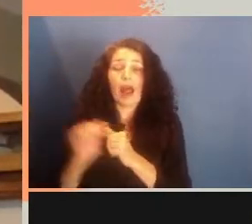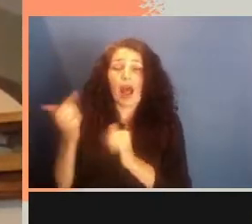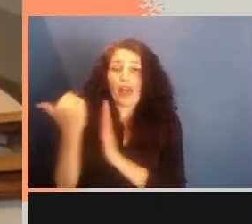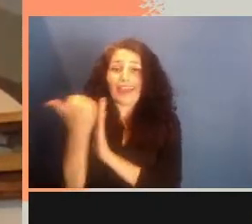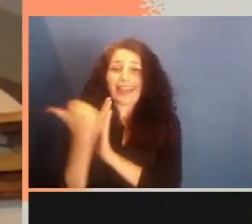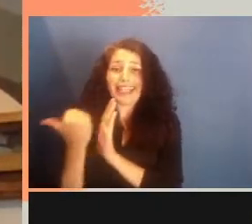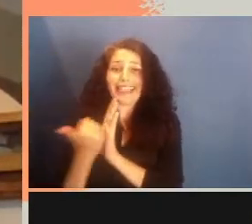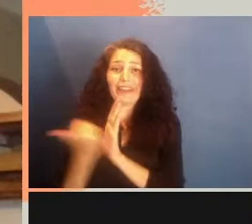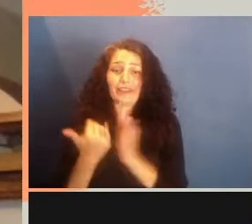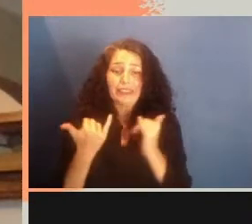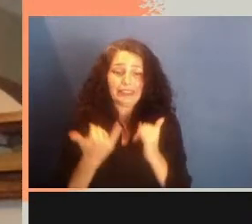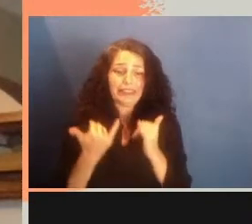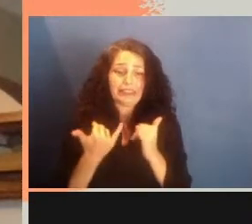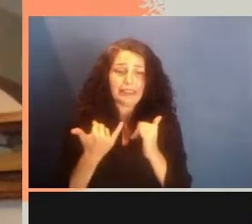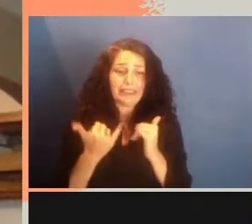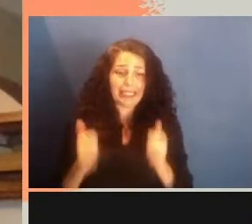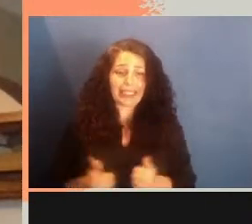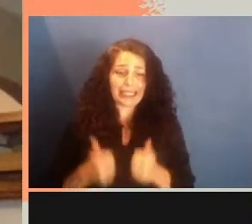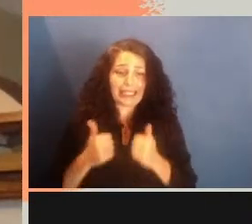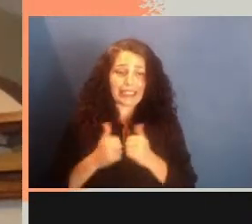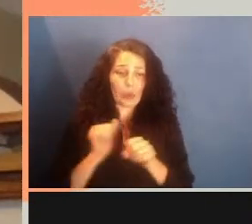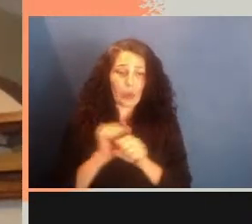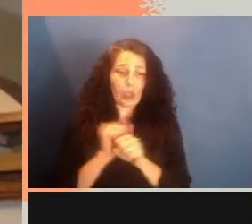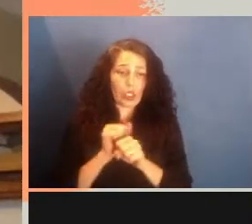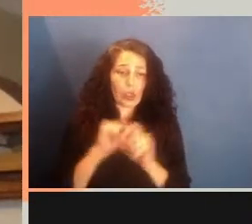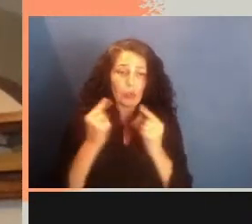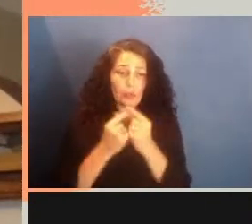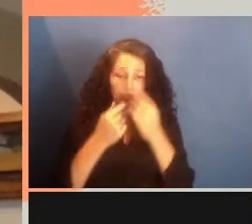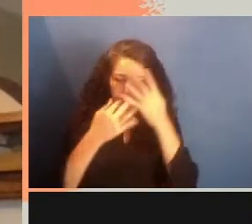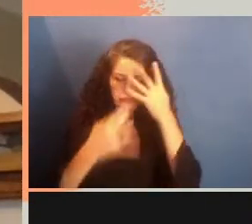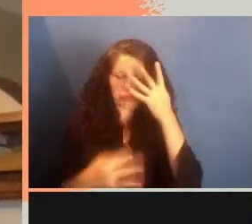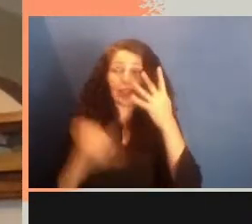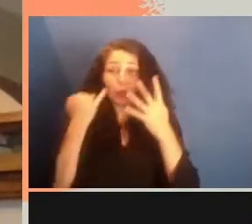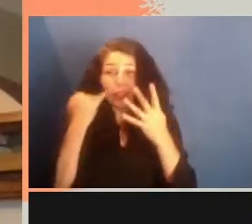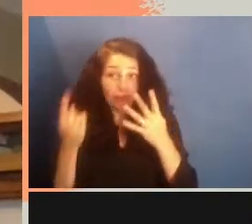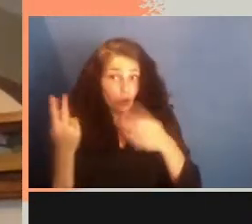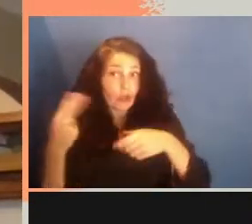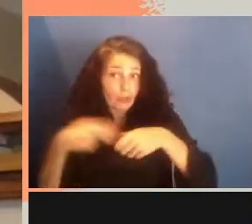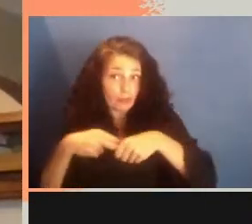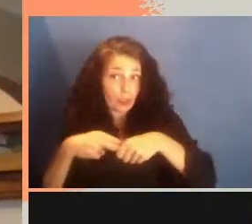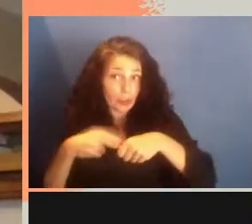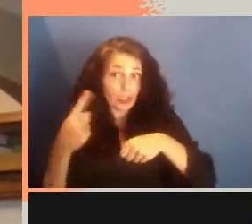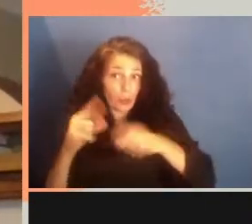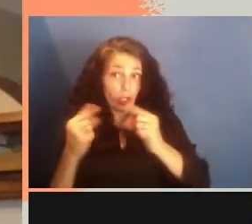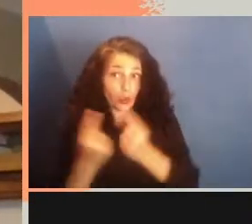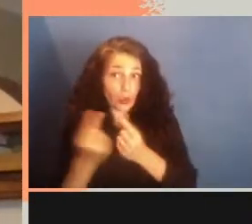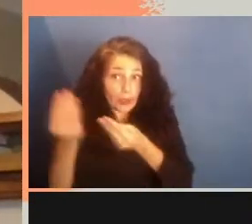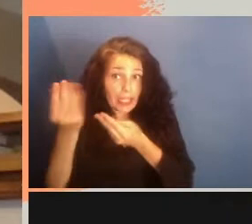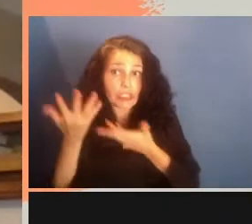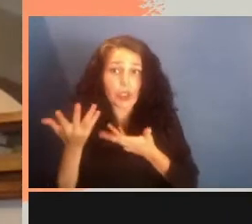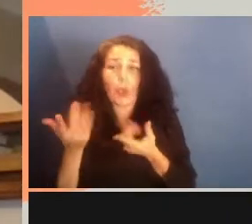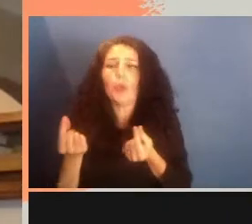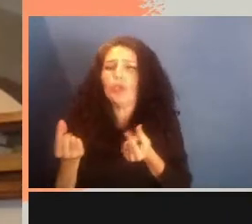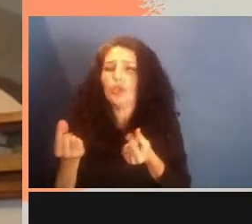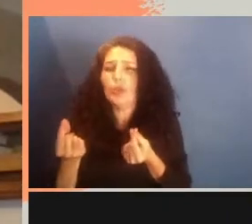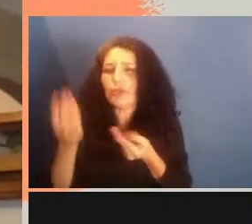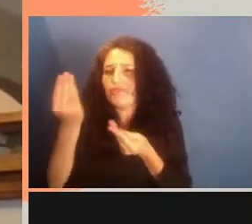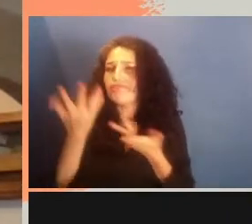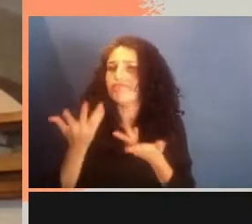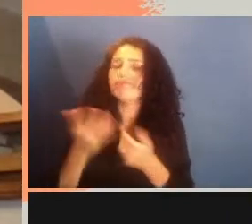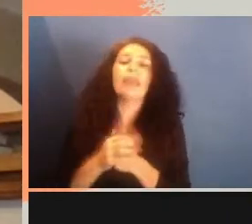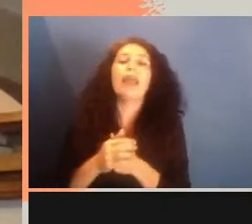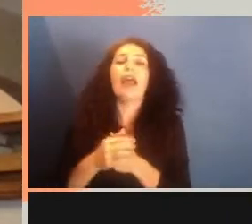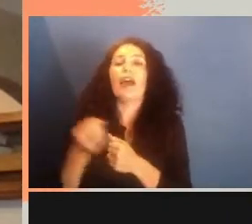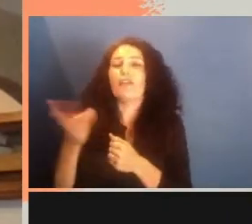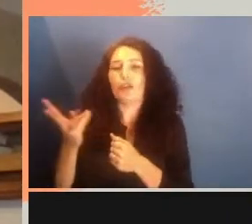existing working groups in our field is long, and we would like to hear from you if you are a part of one. Let us know what you are up to. A couple that